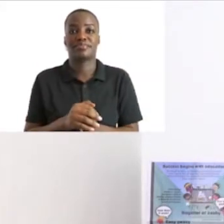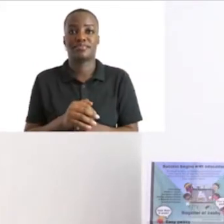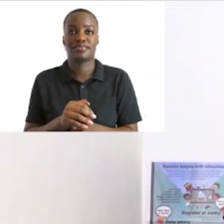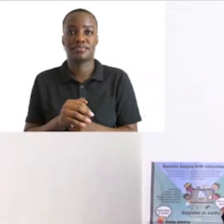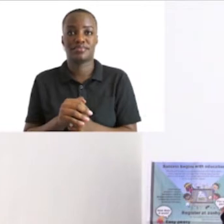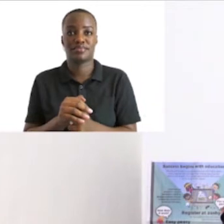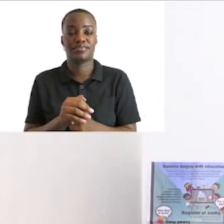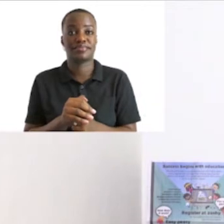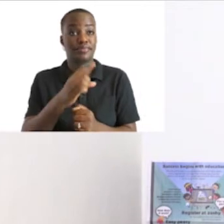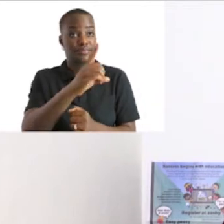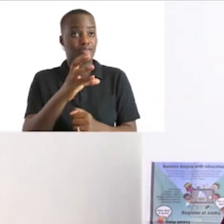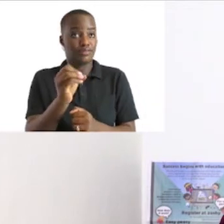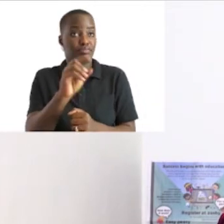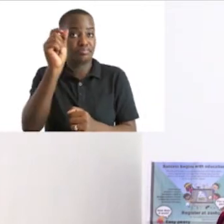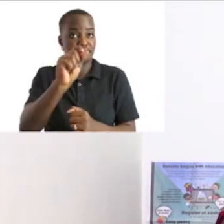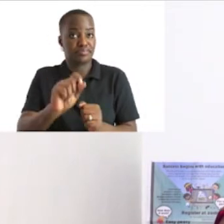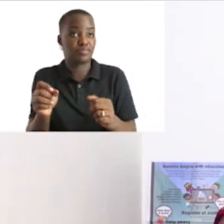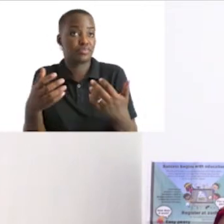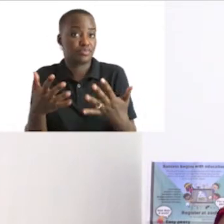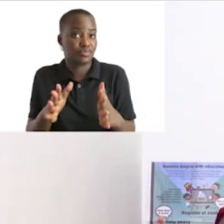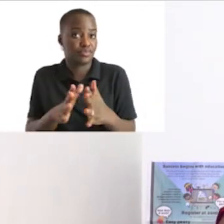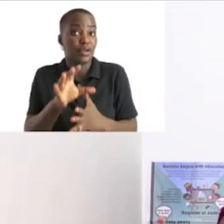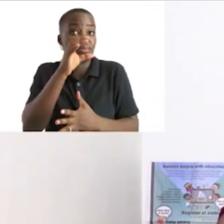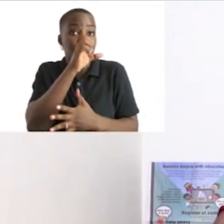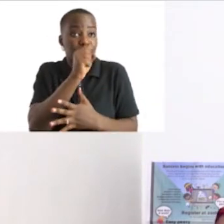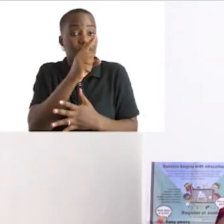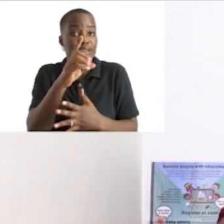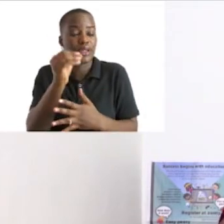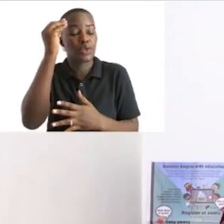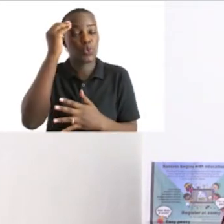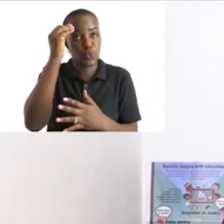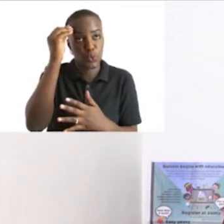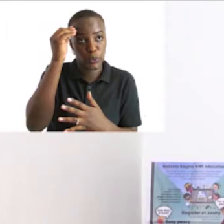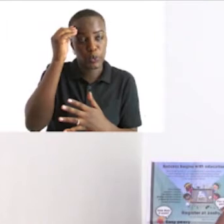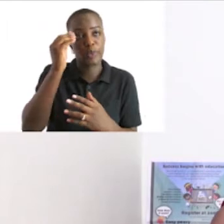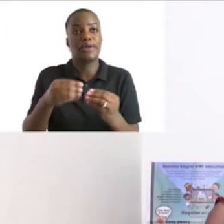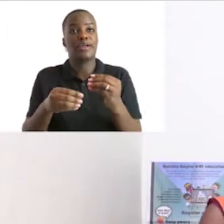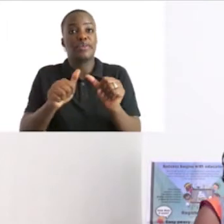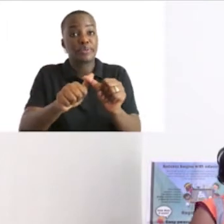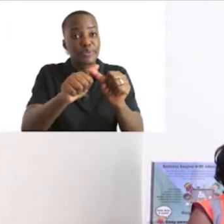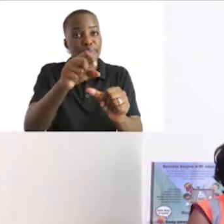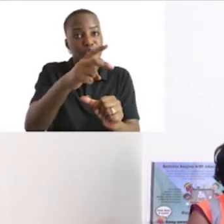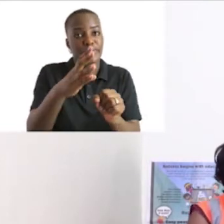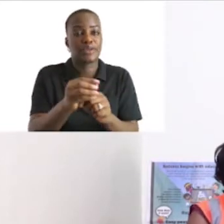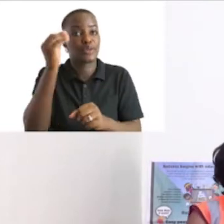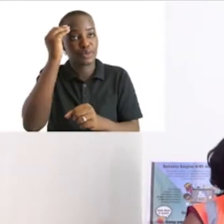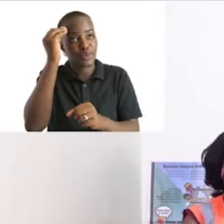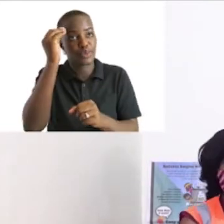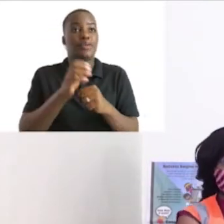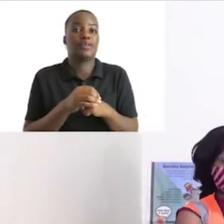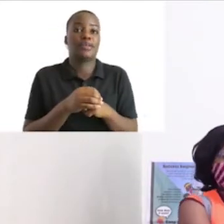I've already put my 10 where it was missing. So I know that I'm doing the right thing. And we are counting on from